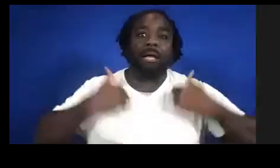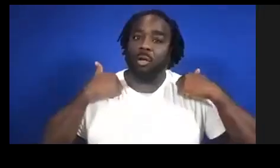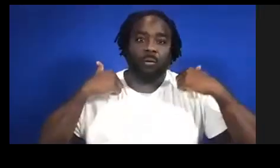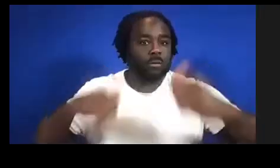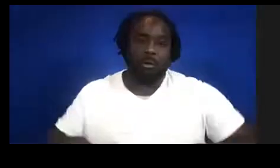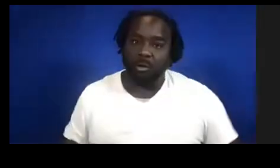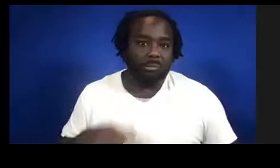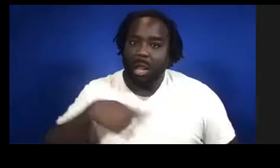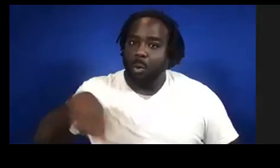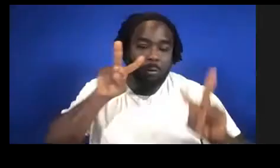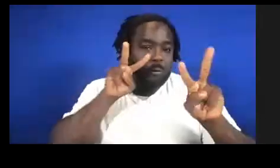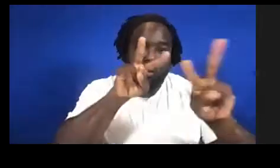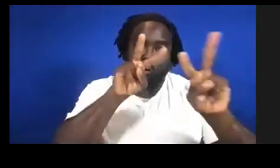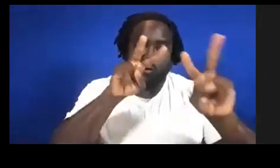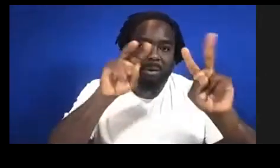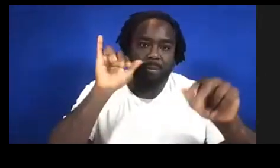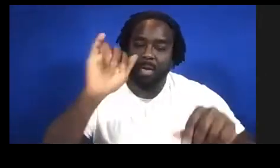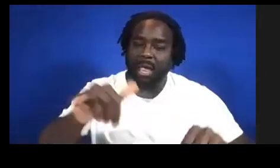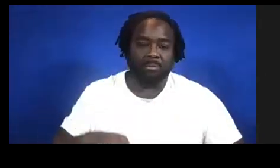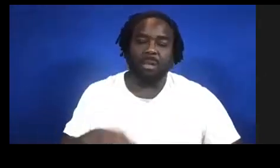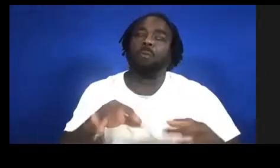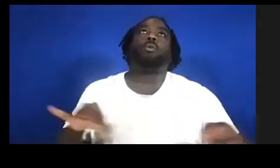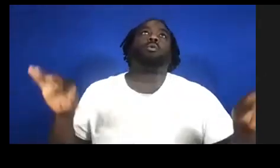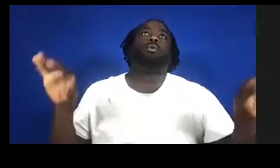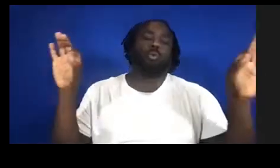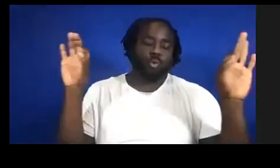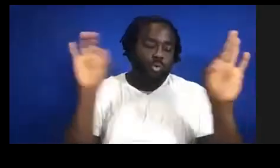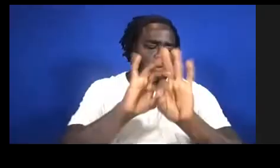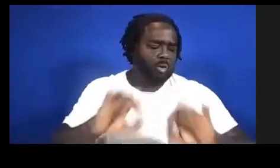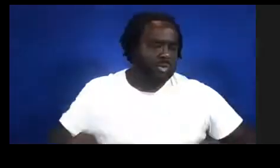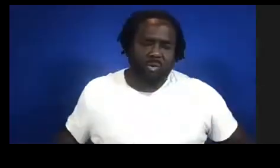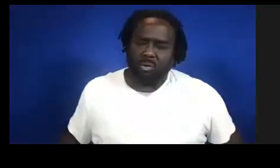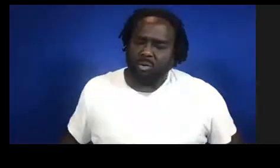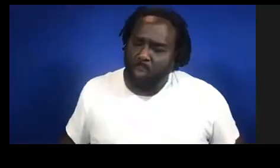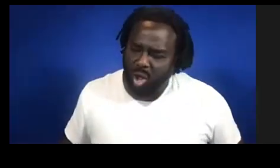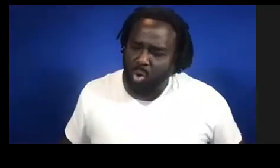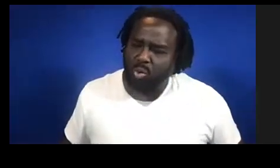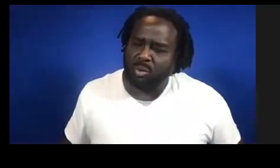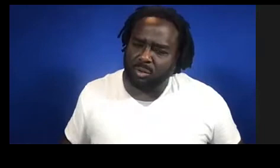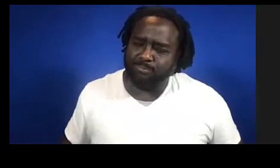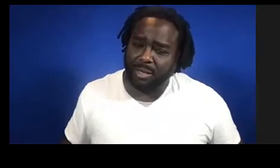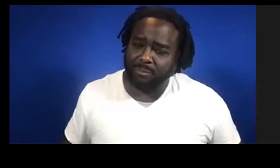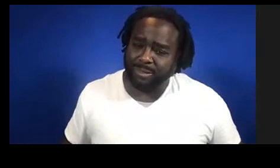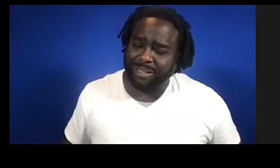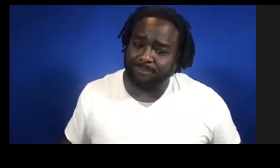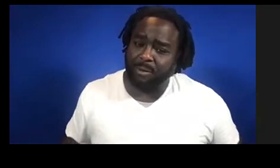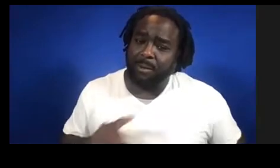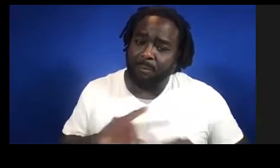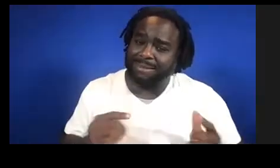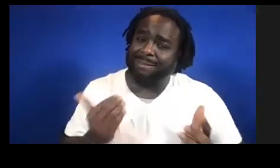need to move on. We need to move on with life. We need to get our eyes set on the future. It's time.